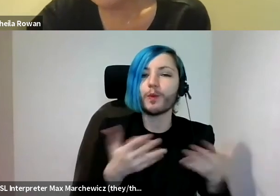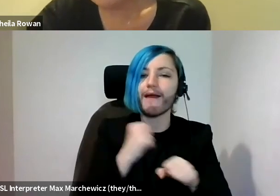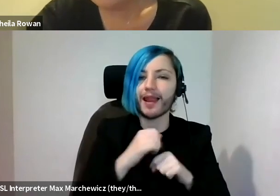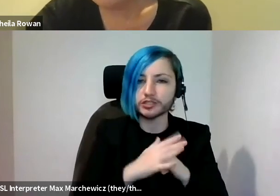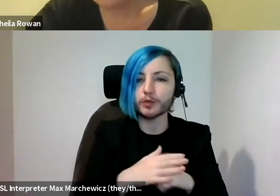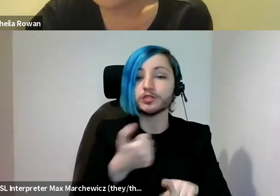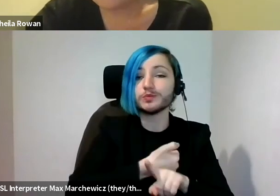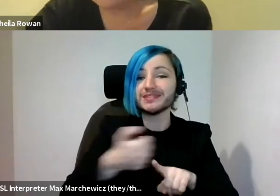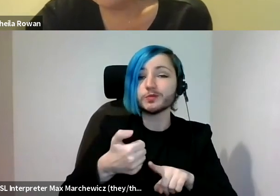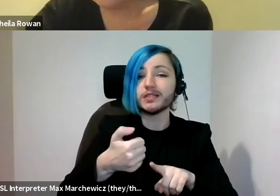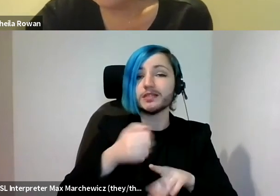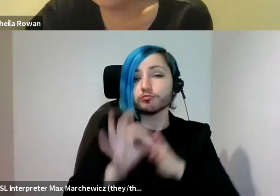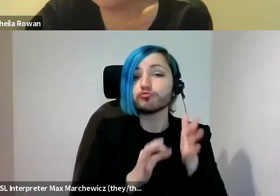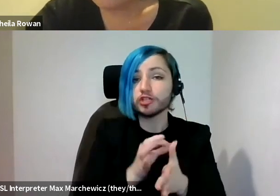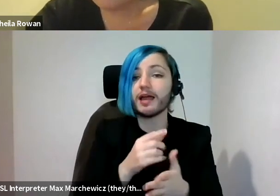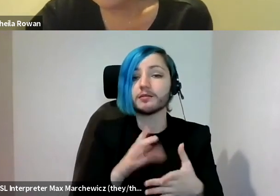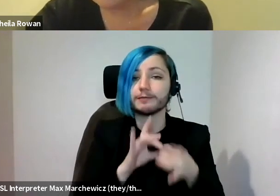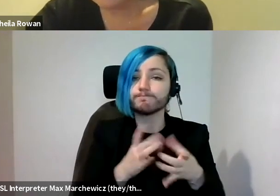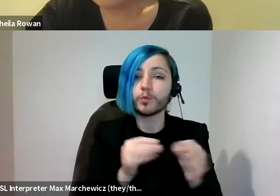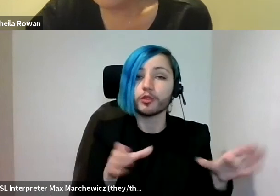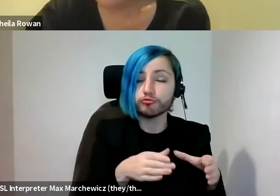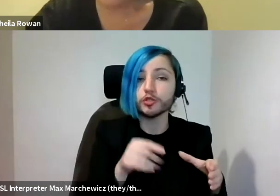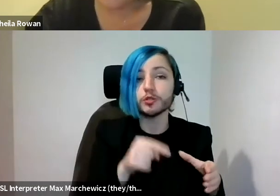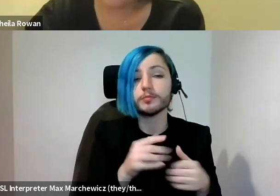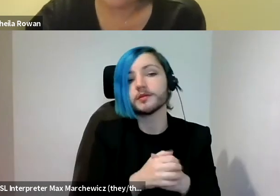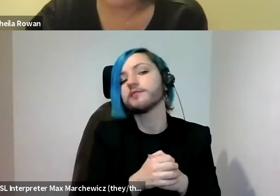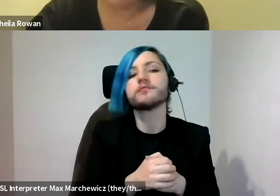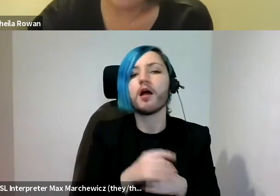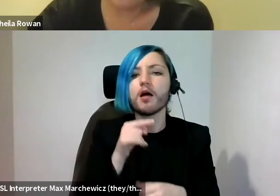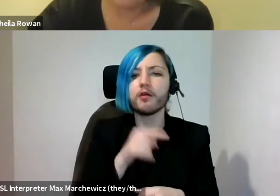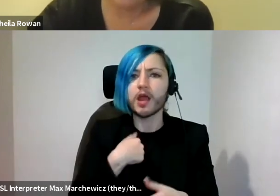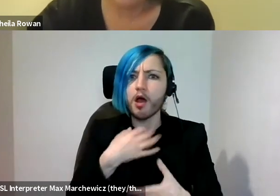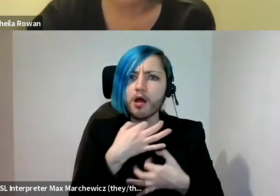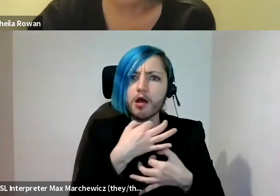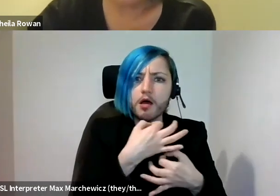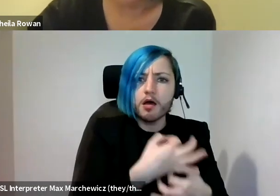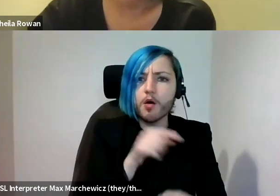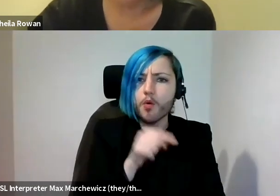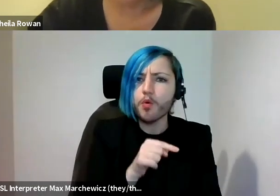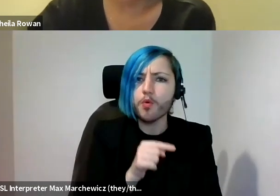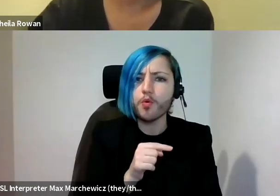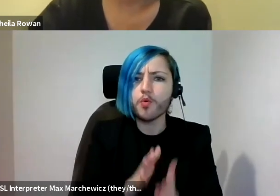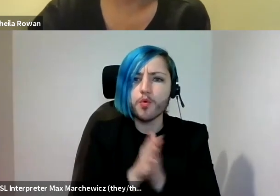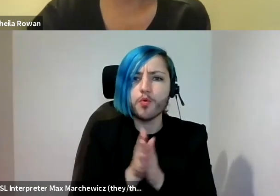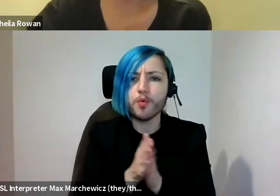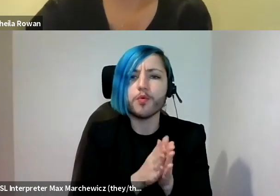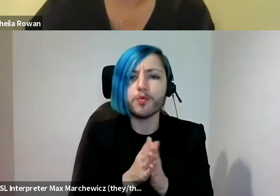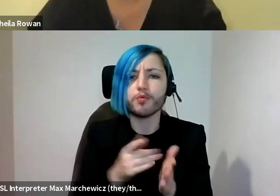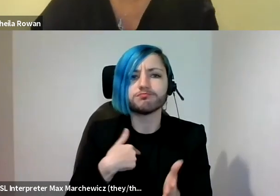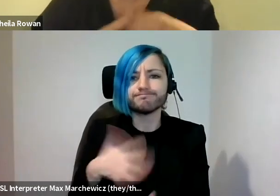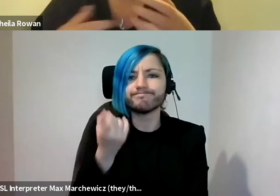group, and was kind of hooked at that point when I realised you